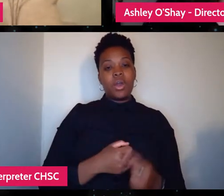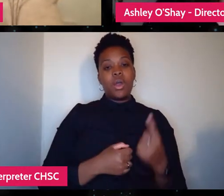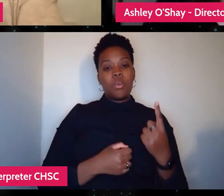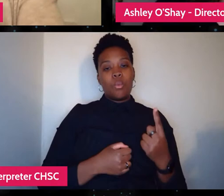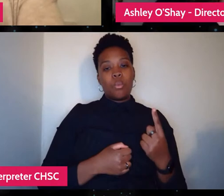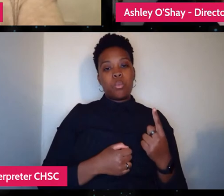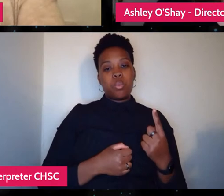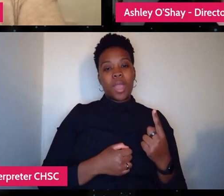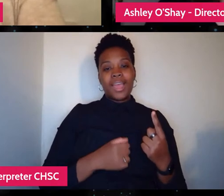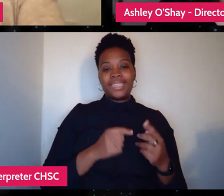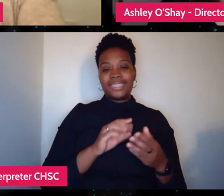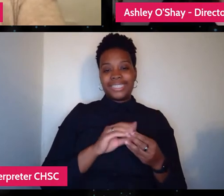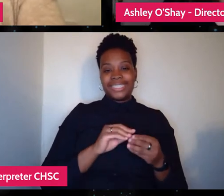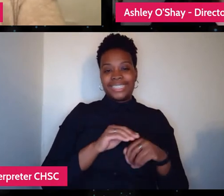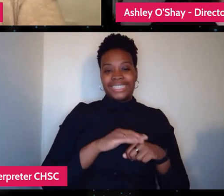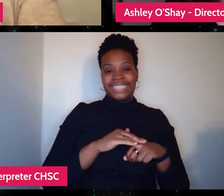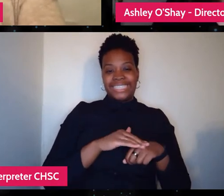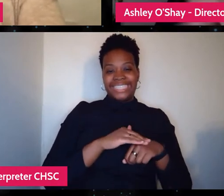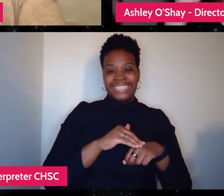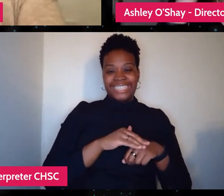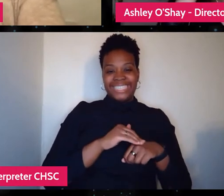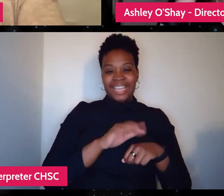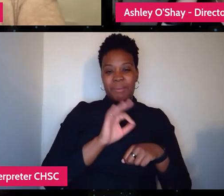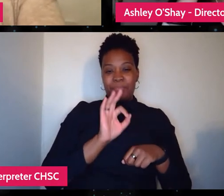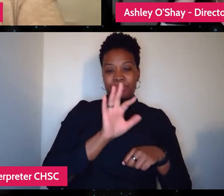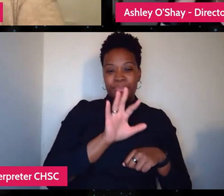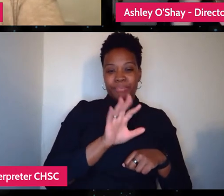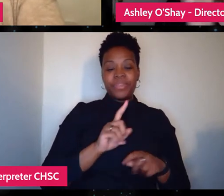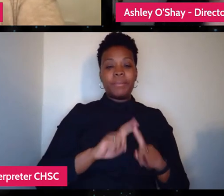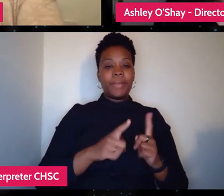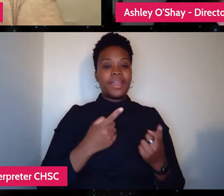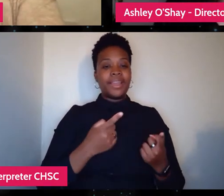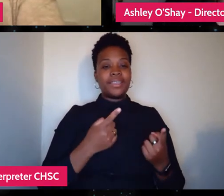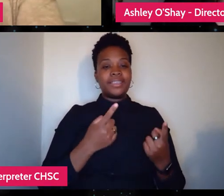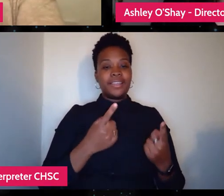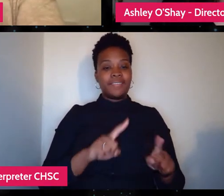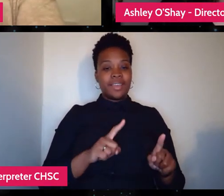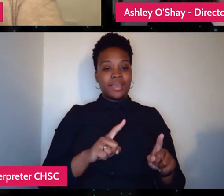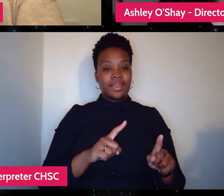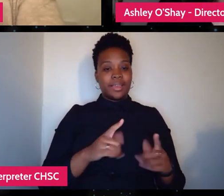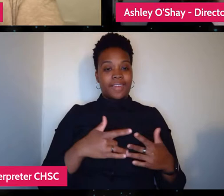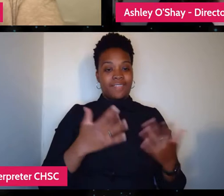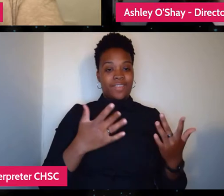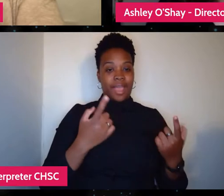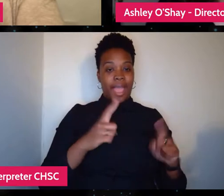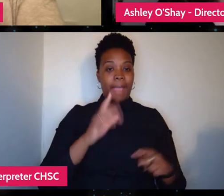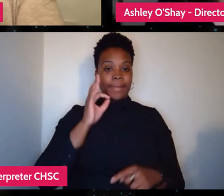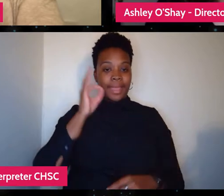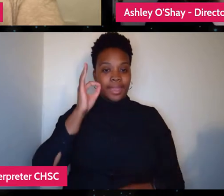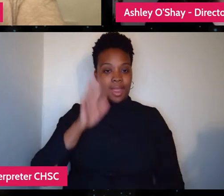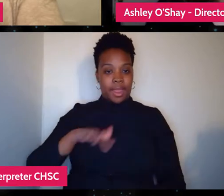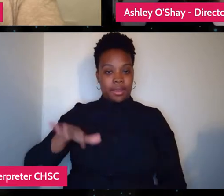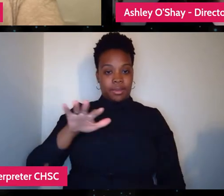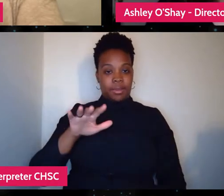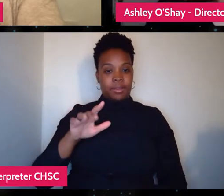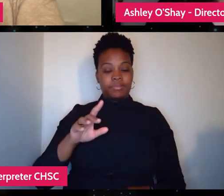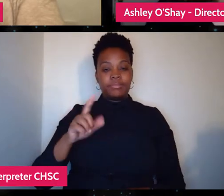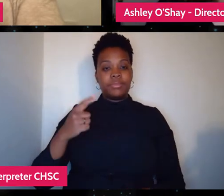less that I can talk about, but it's about an event that happened in Indianapolis, where I'm from originally, in the